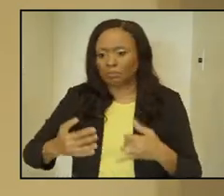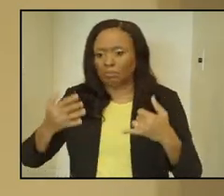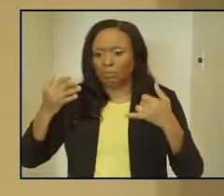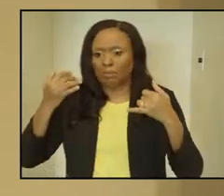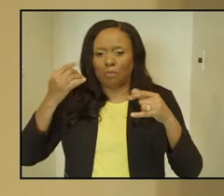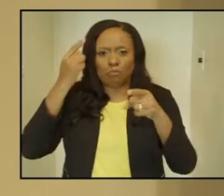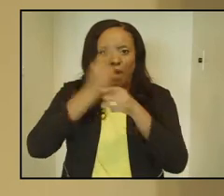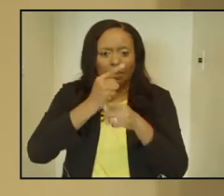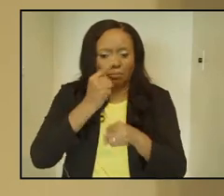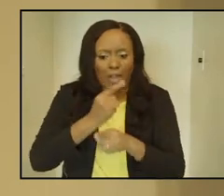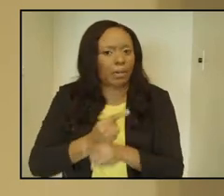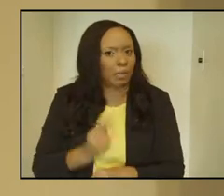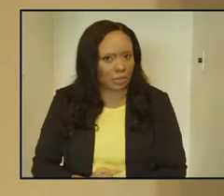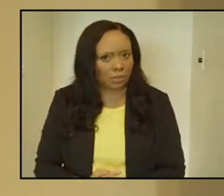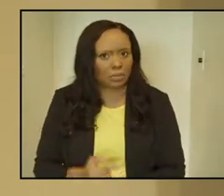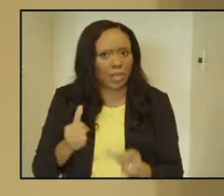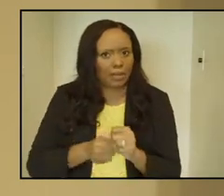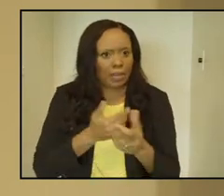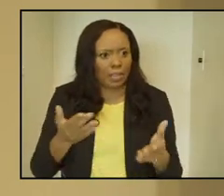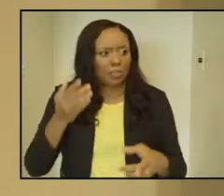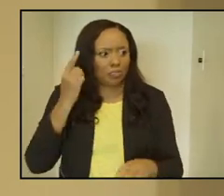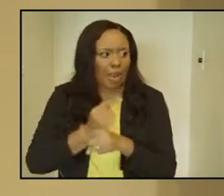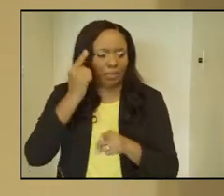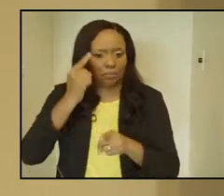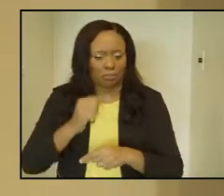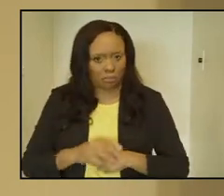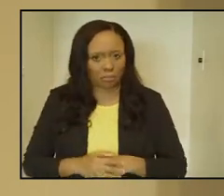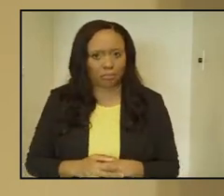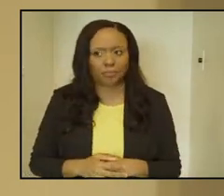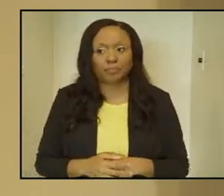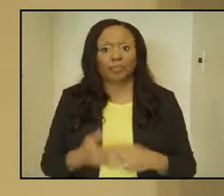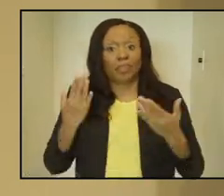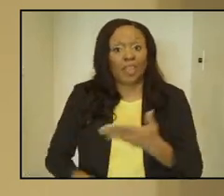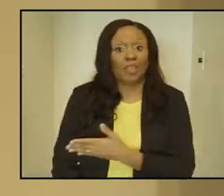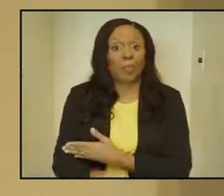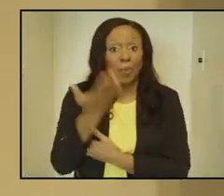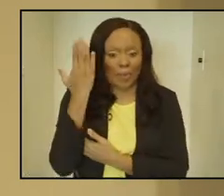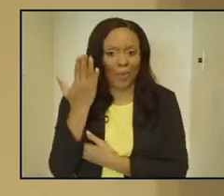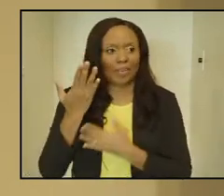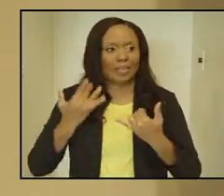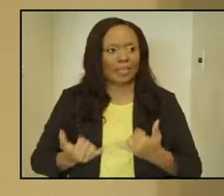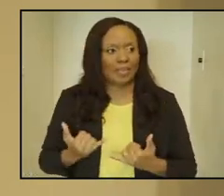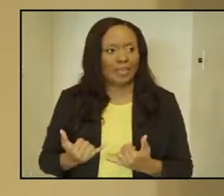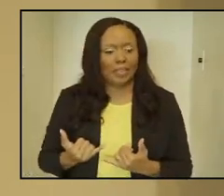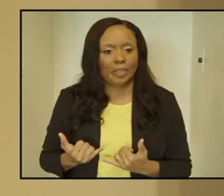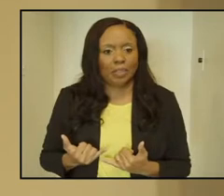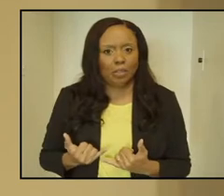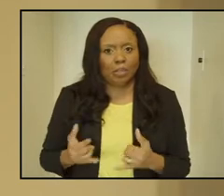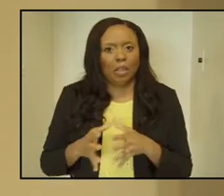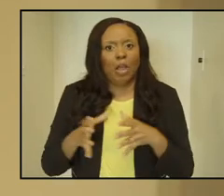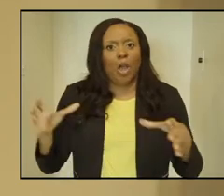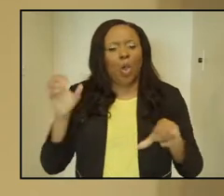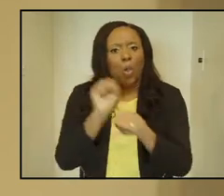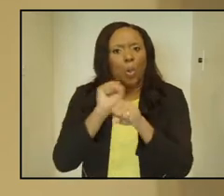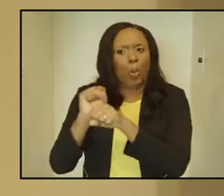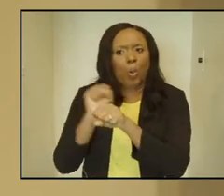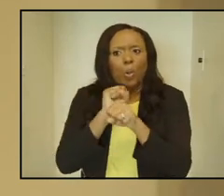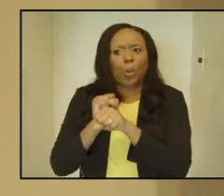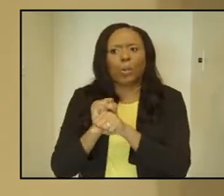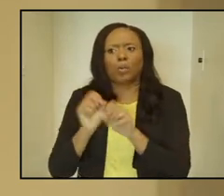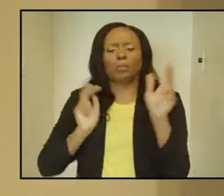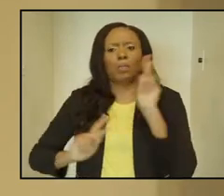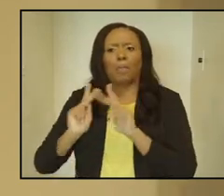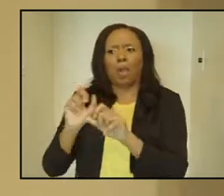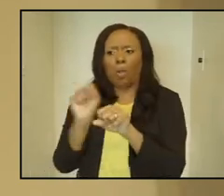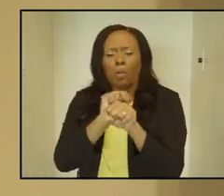And this morning, therefore, is the output of significant work on the part of all